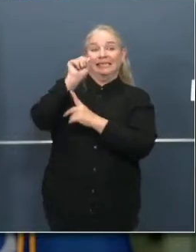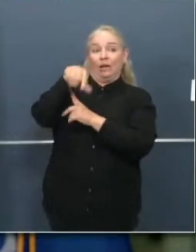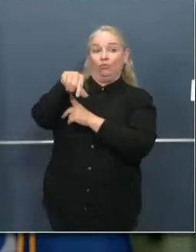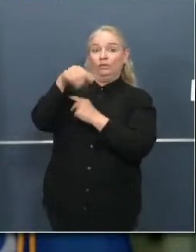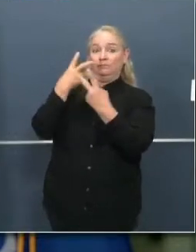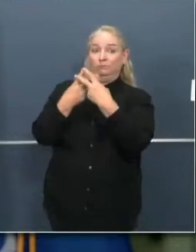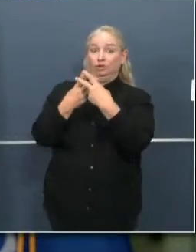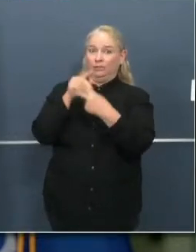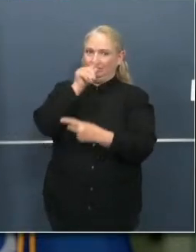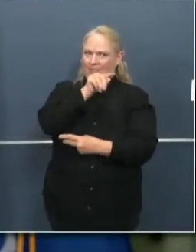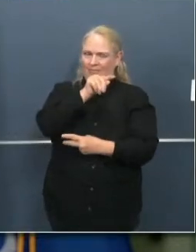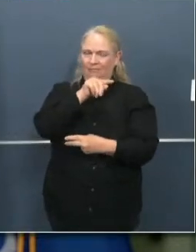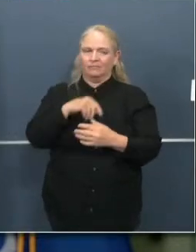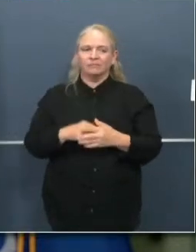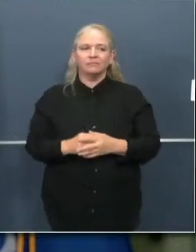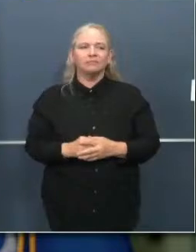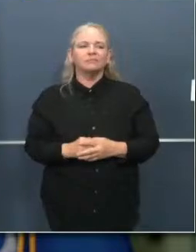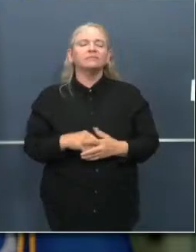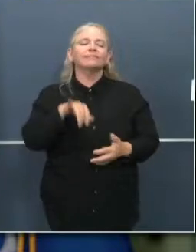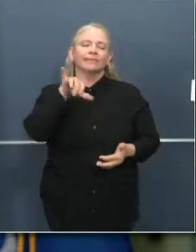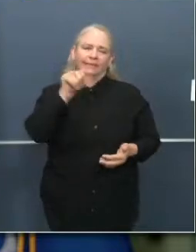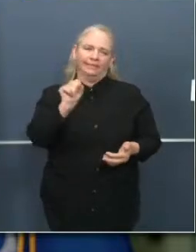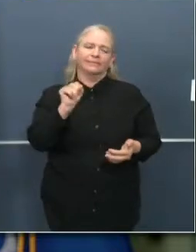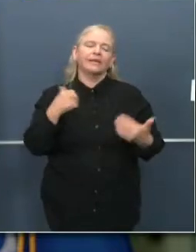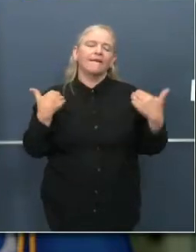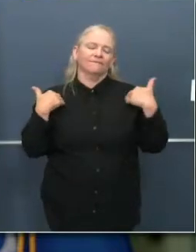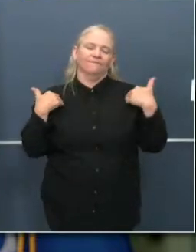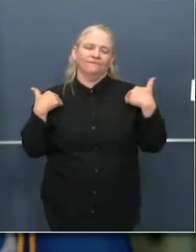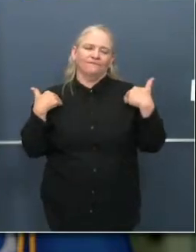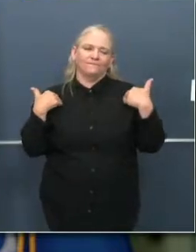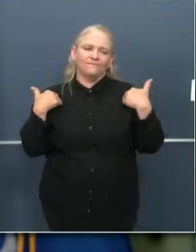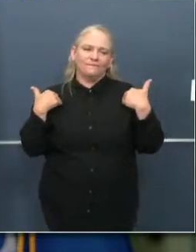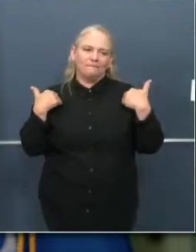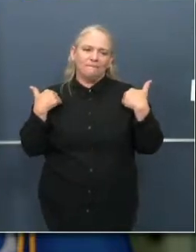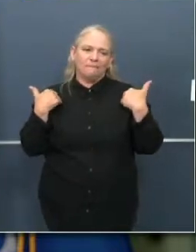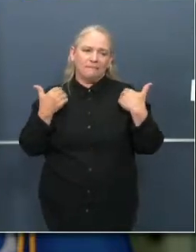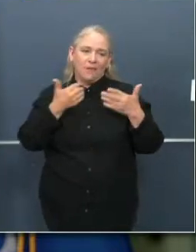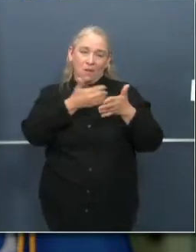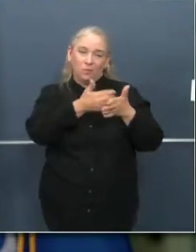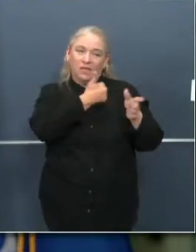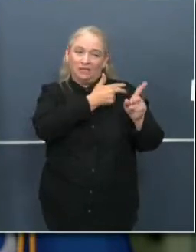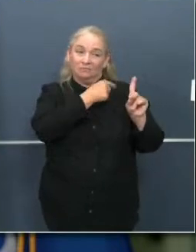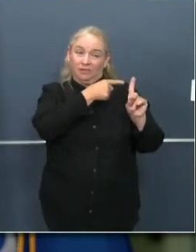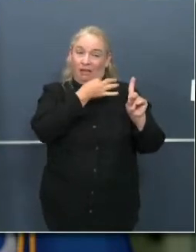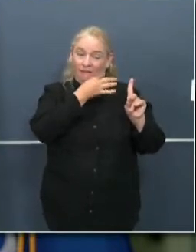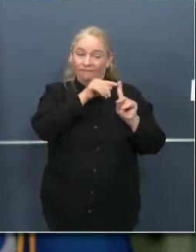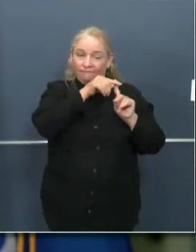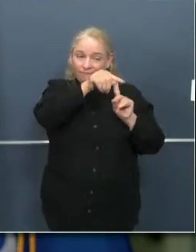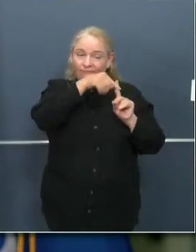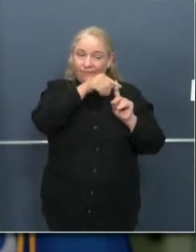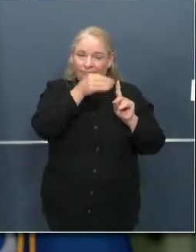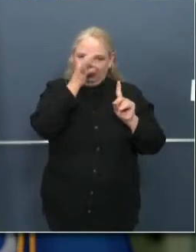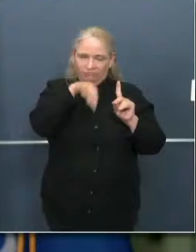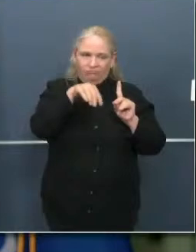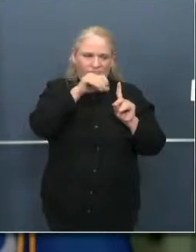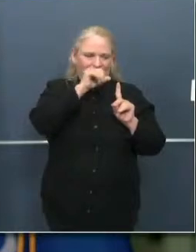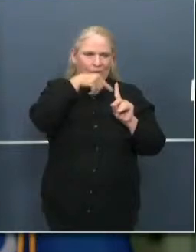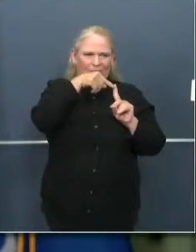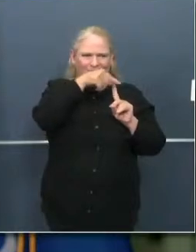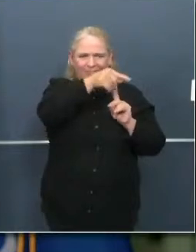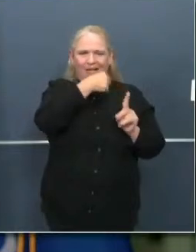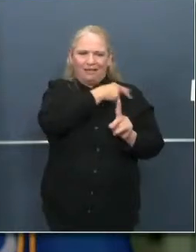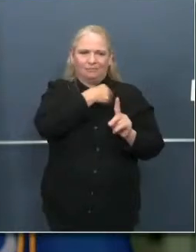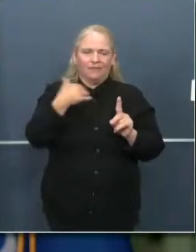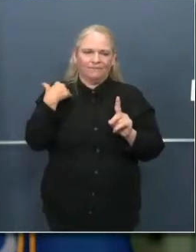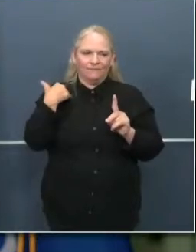been working with St. Francis Hospital in San Francisco and looking Seton down in San Mateo County to absorb